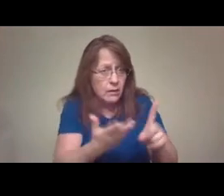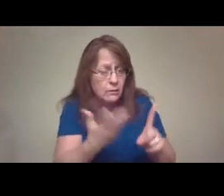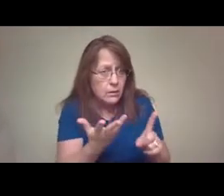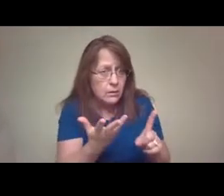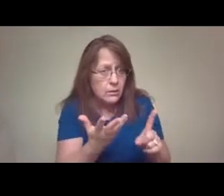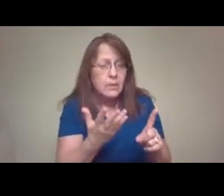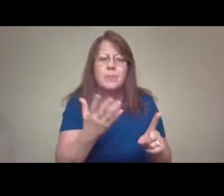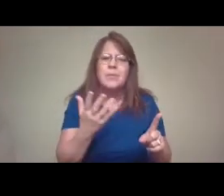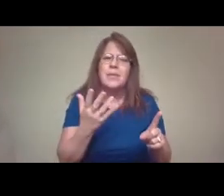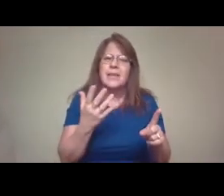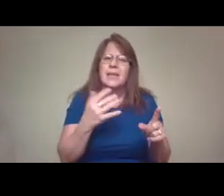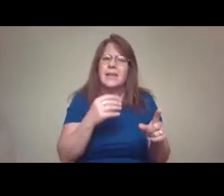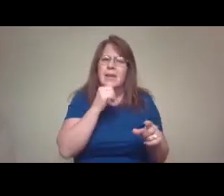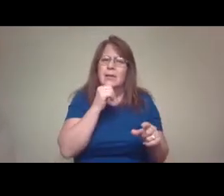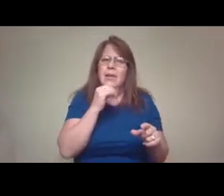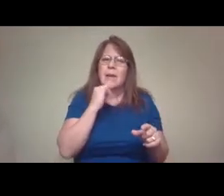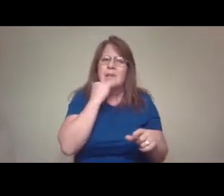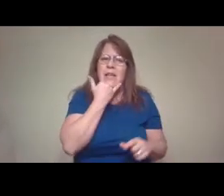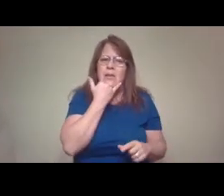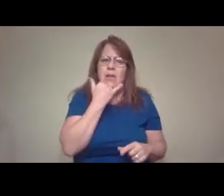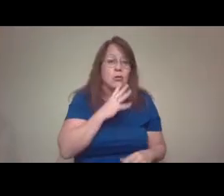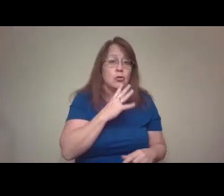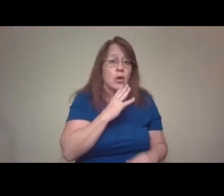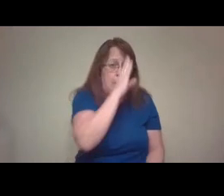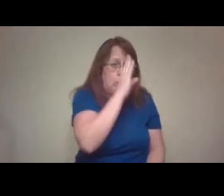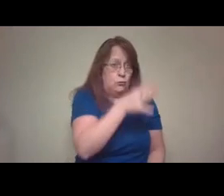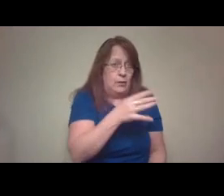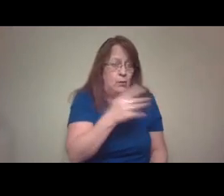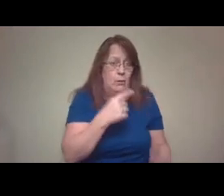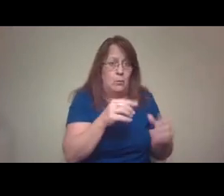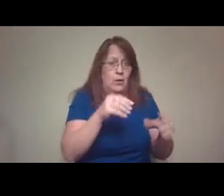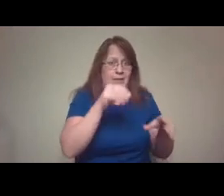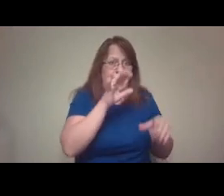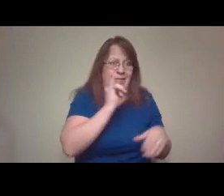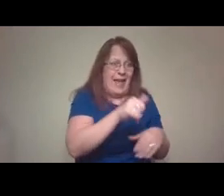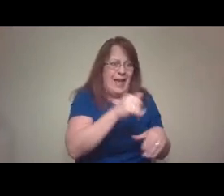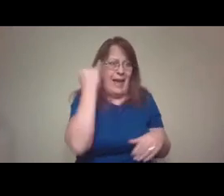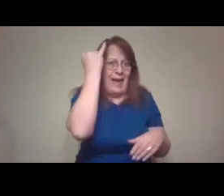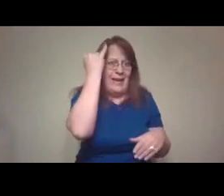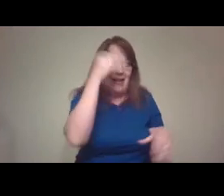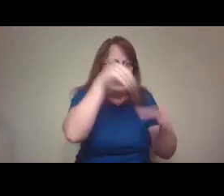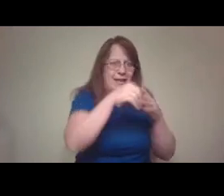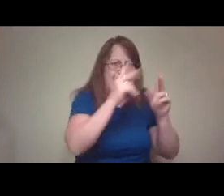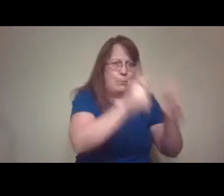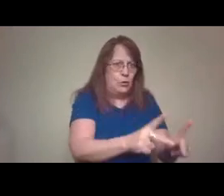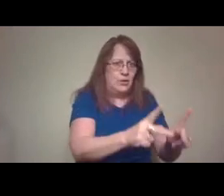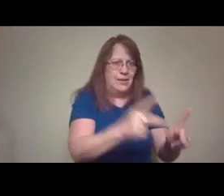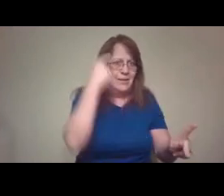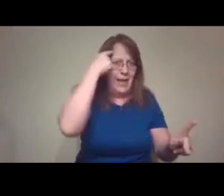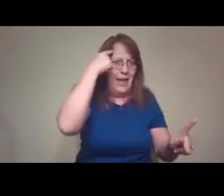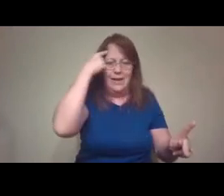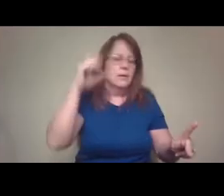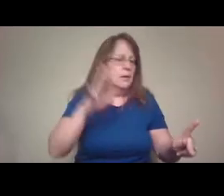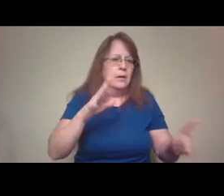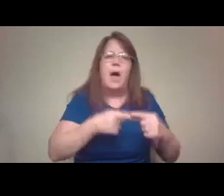common misunderstanding or myth that talking about suicide directly will put the idea in someone's head, when in fact the opposite is